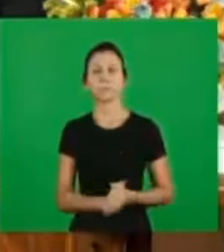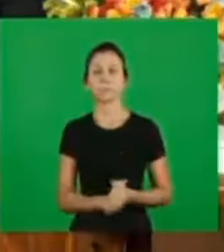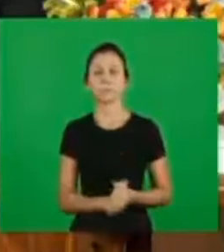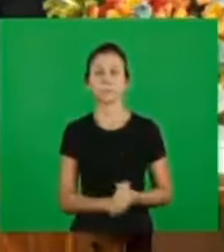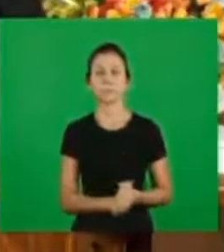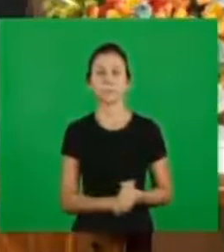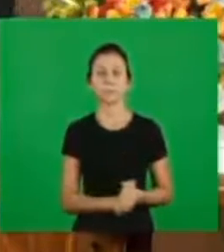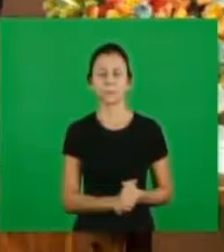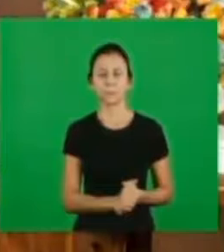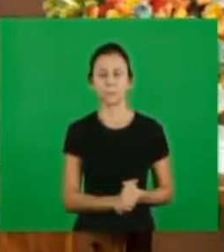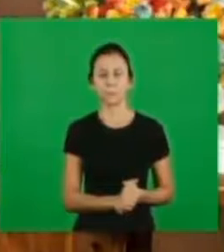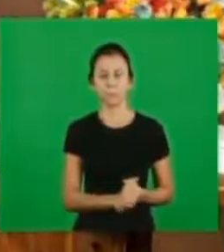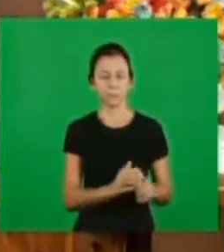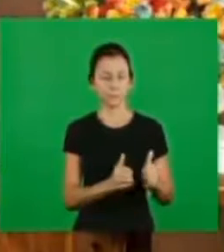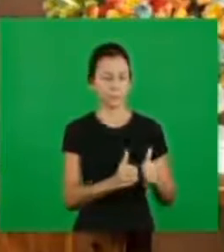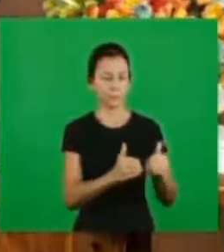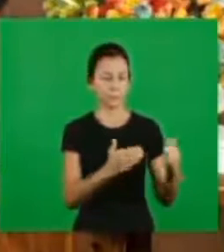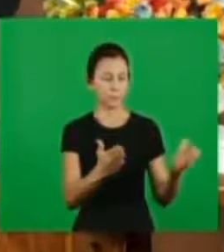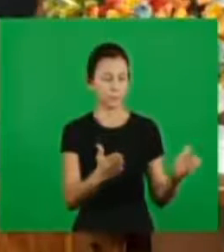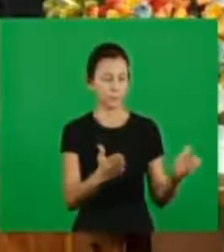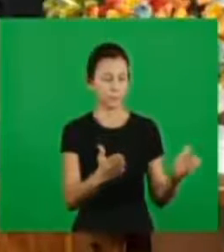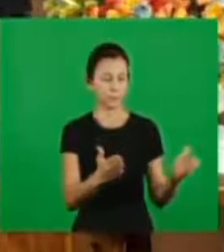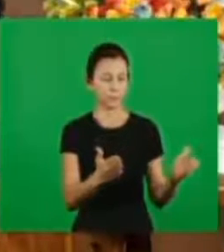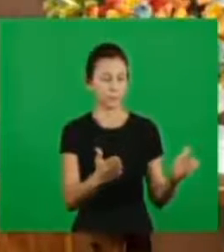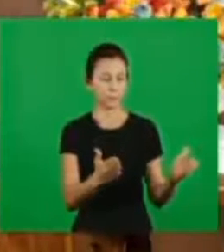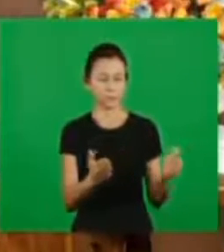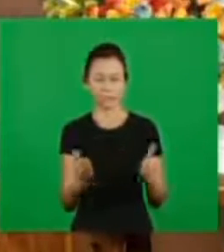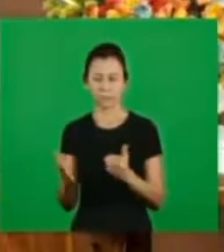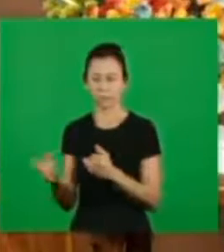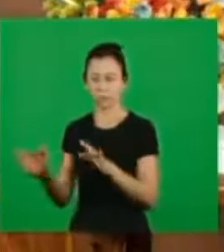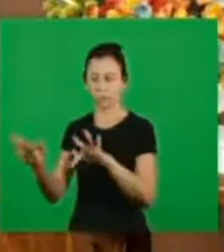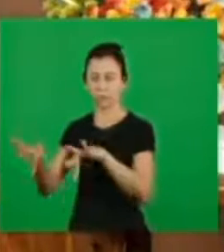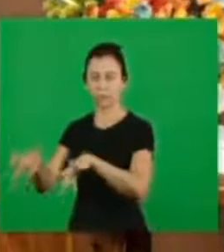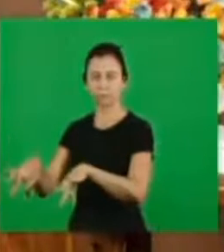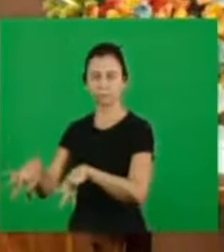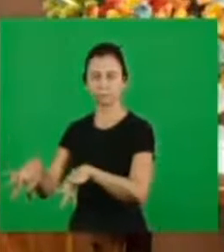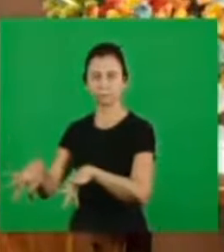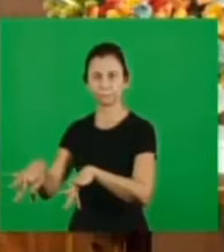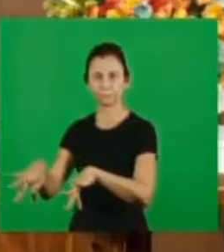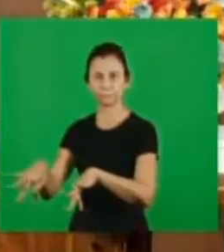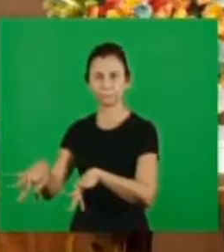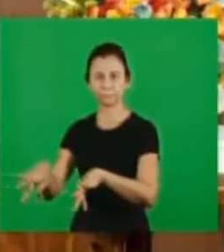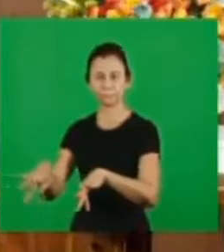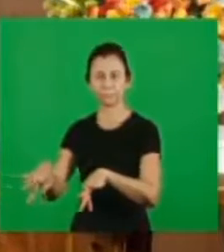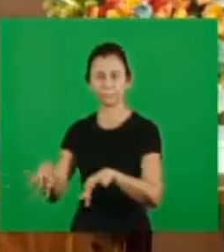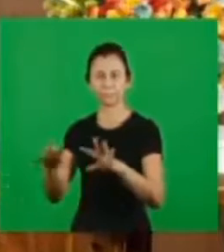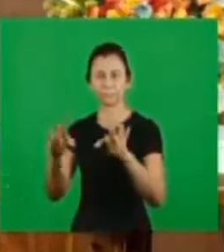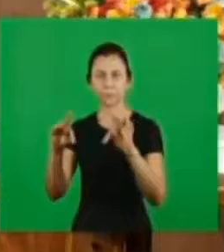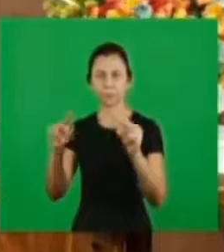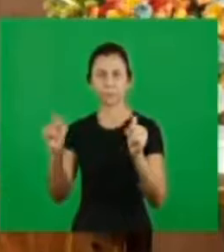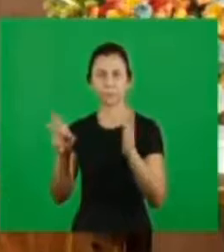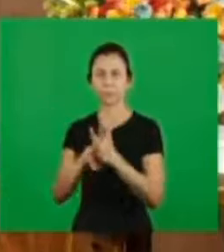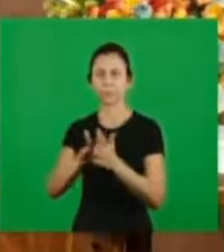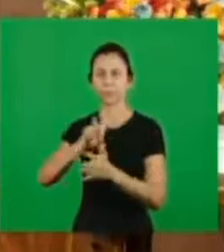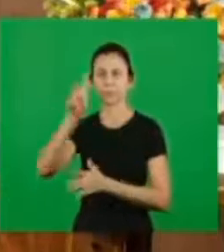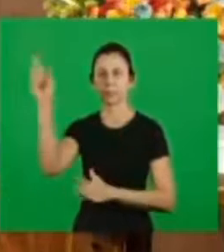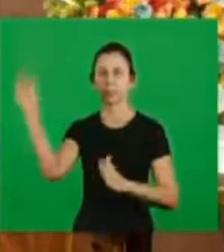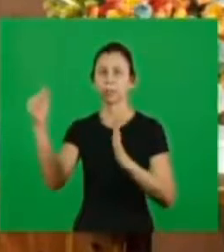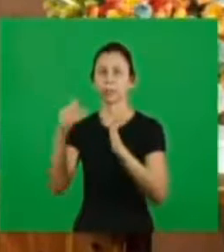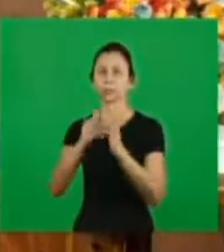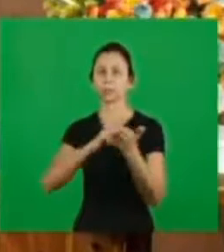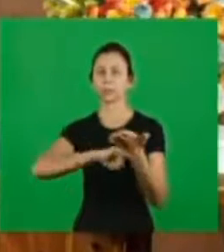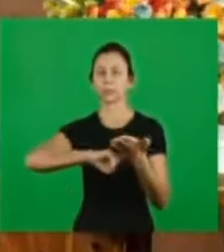about the Alpha, which is the beginning, and Omega, which is the end. And also reminded that this last